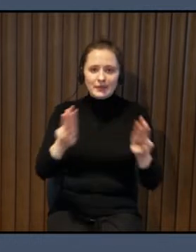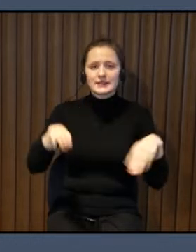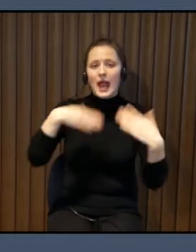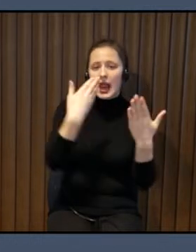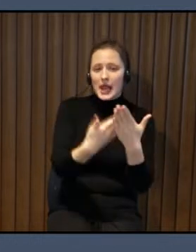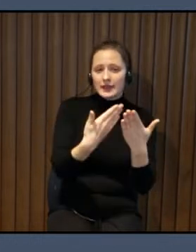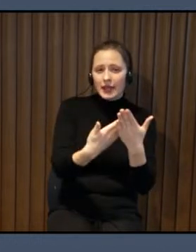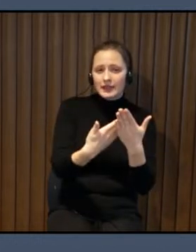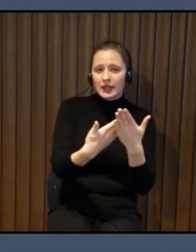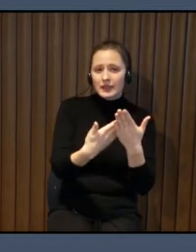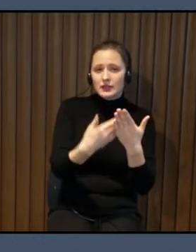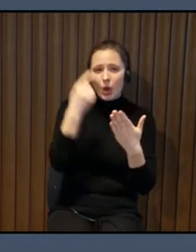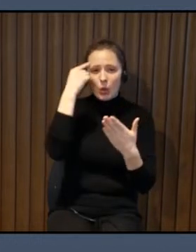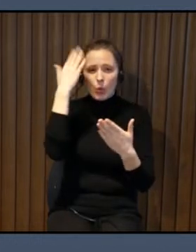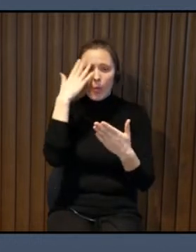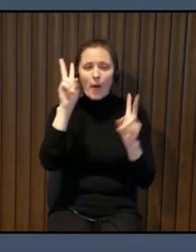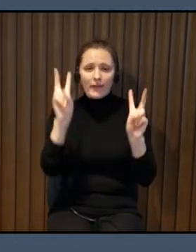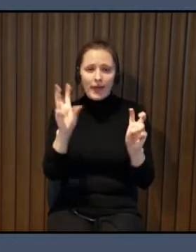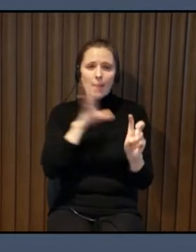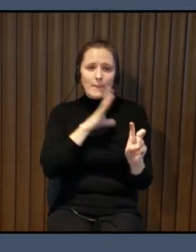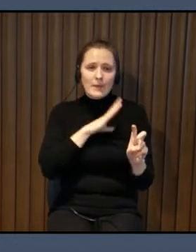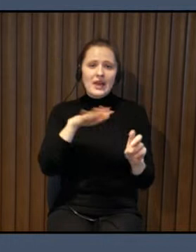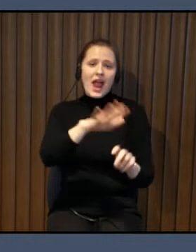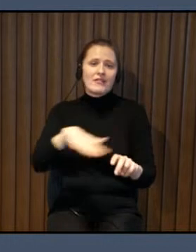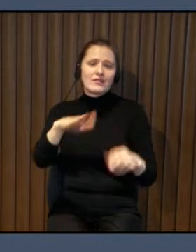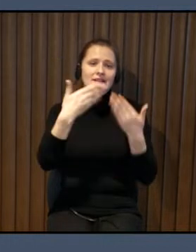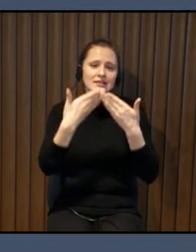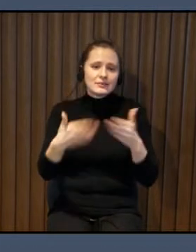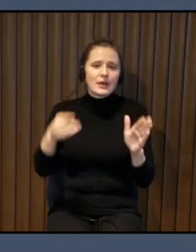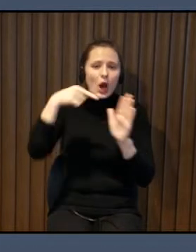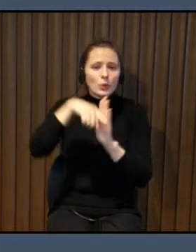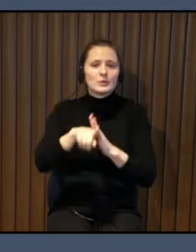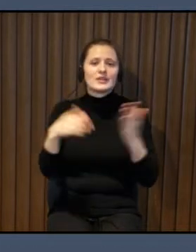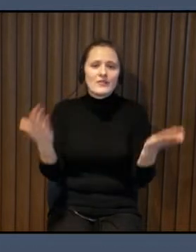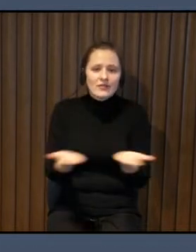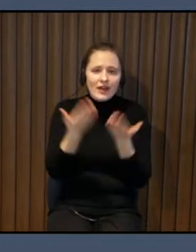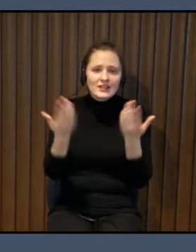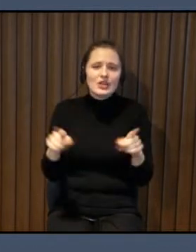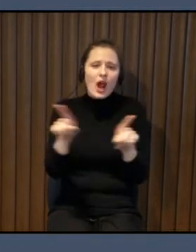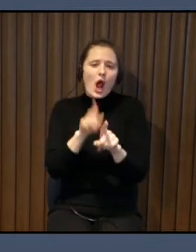conference, they suggested the topic accessibility of